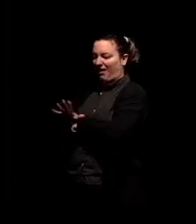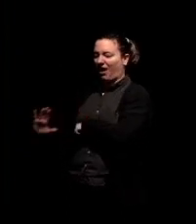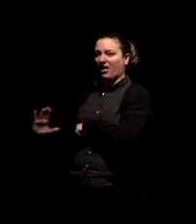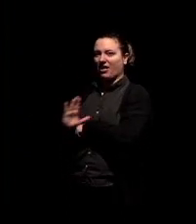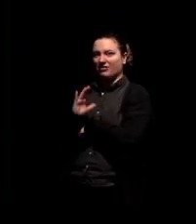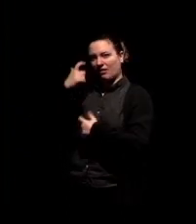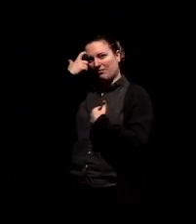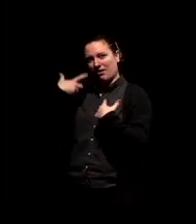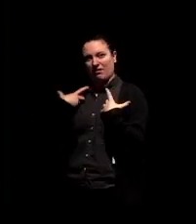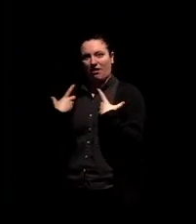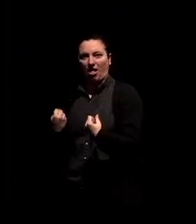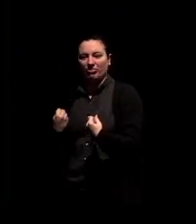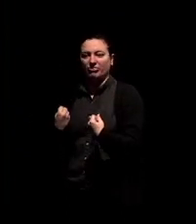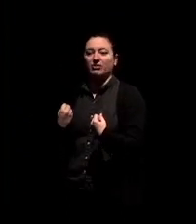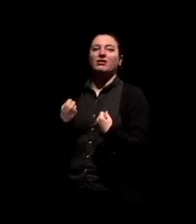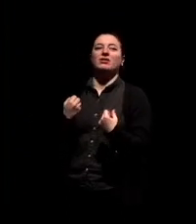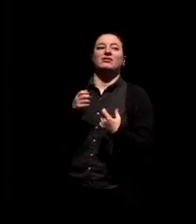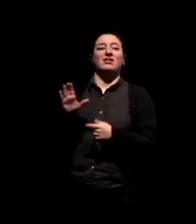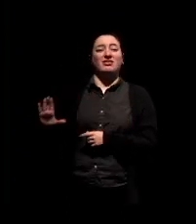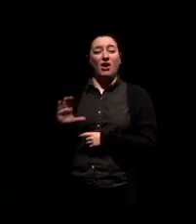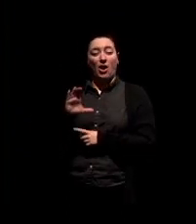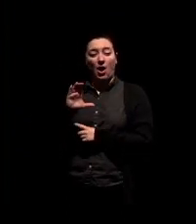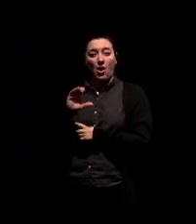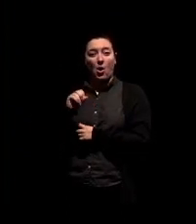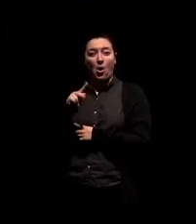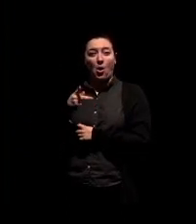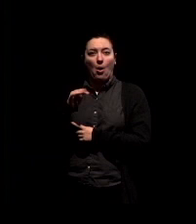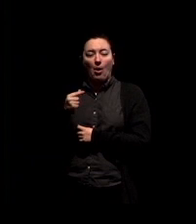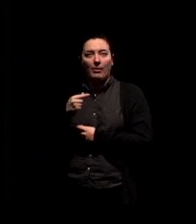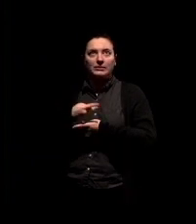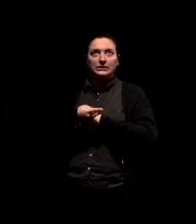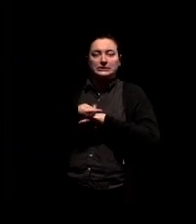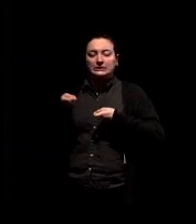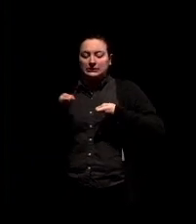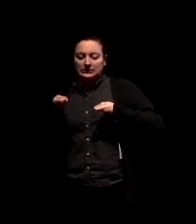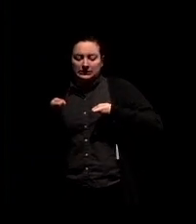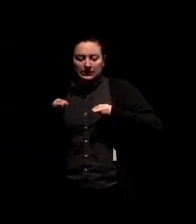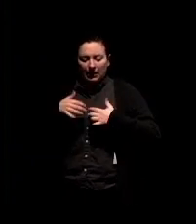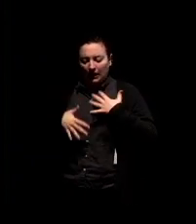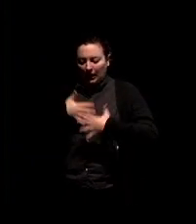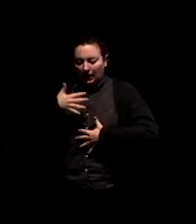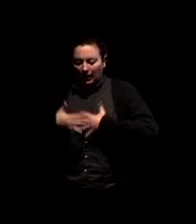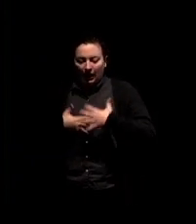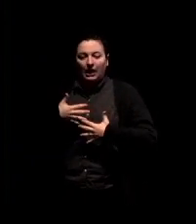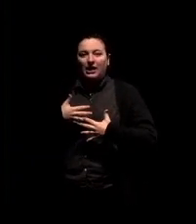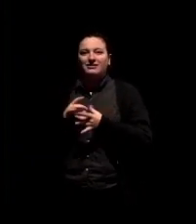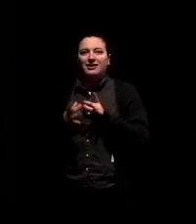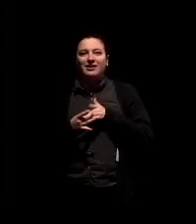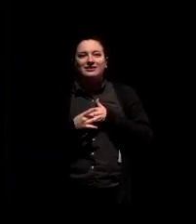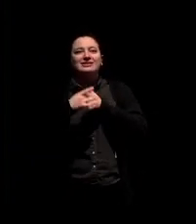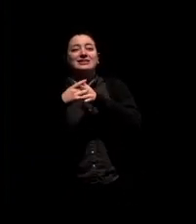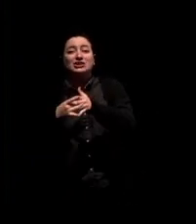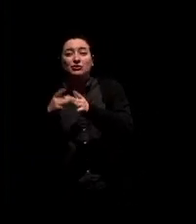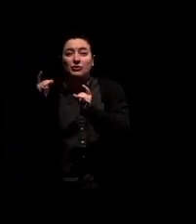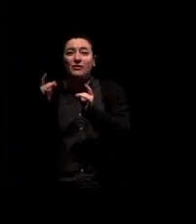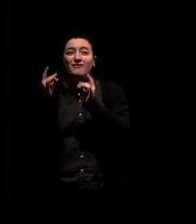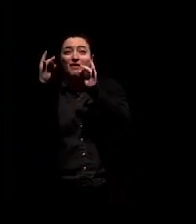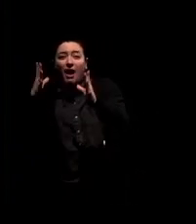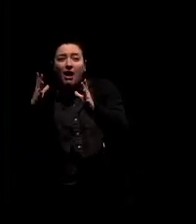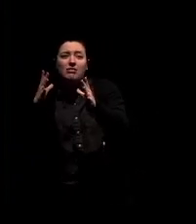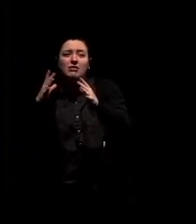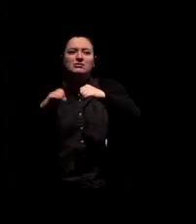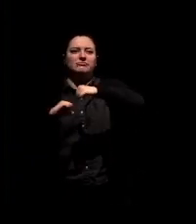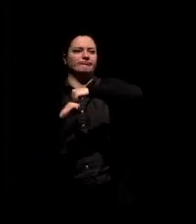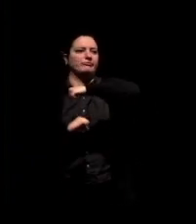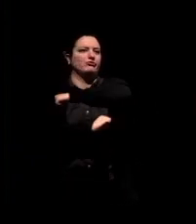mechanisms or as responses from direct violence, interpersonal and structural discrimination. And